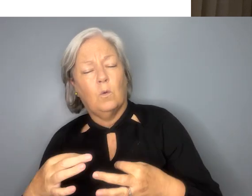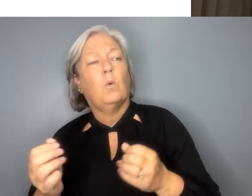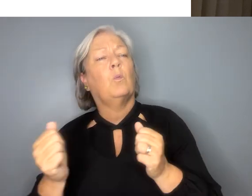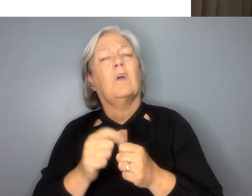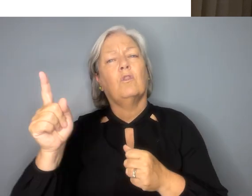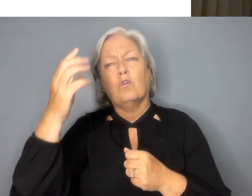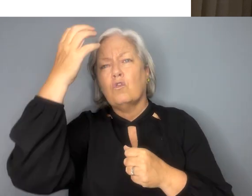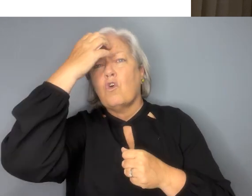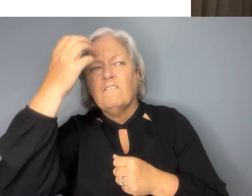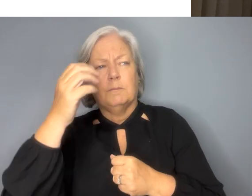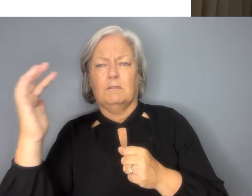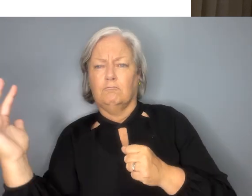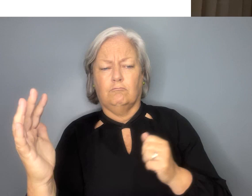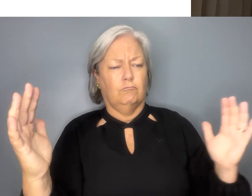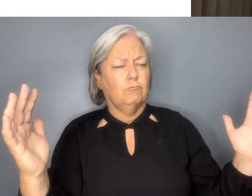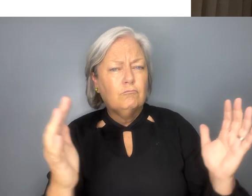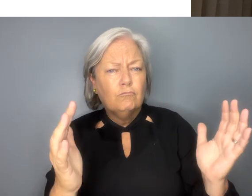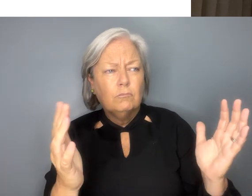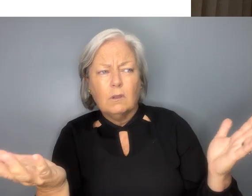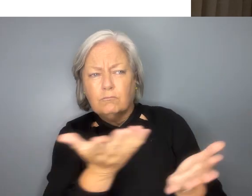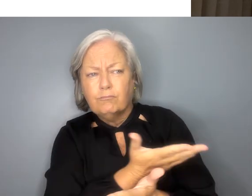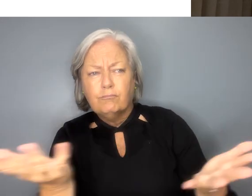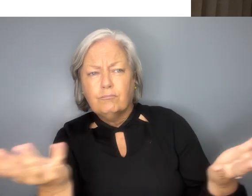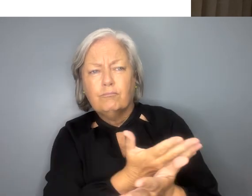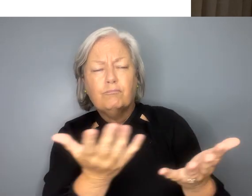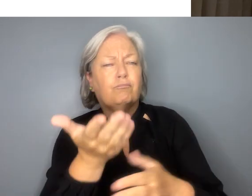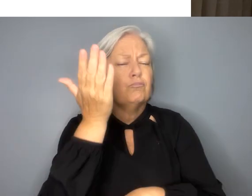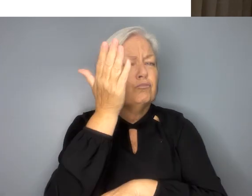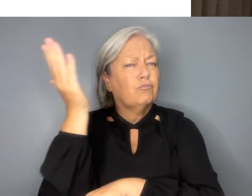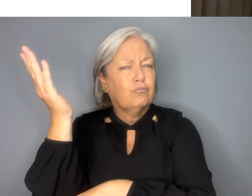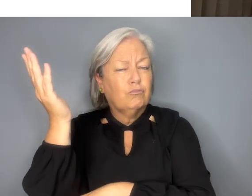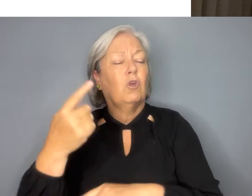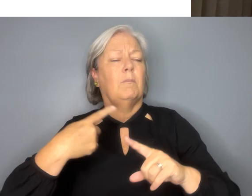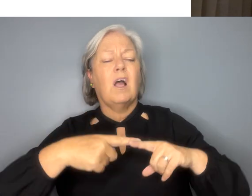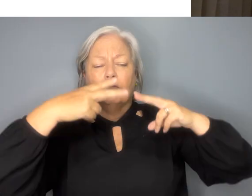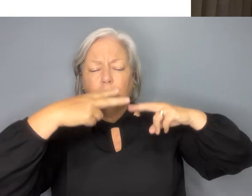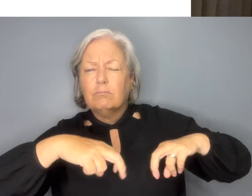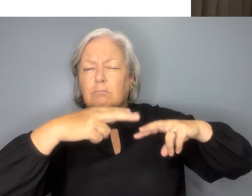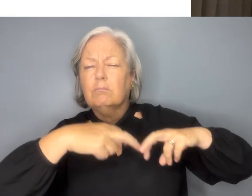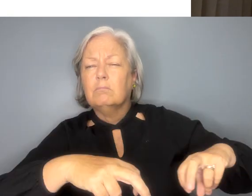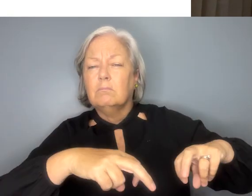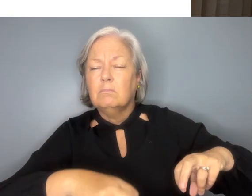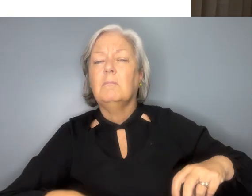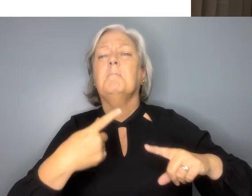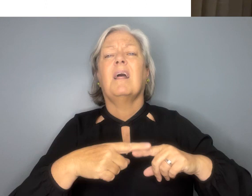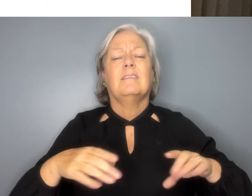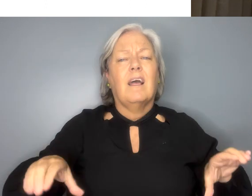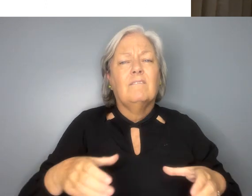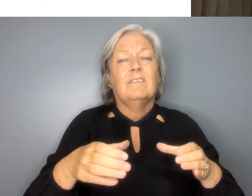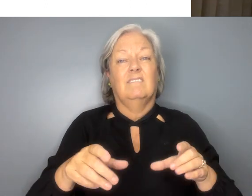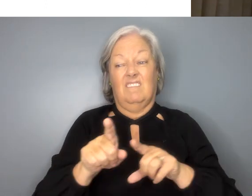state party reviews, individual communications and inquiries, as well as forums and